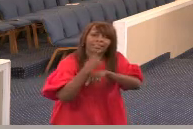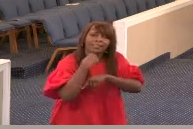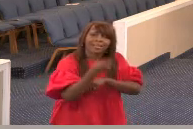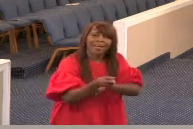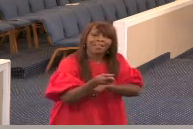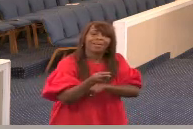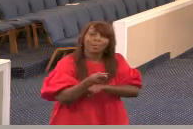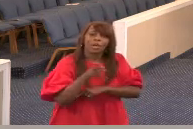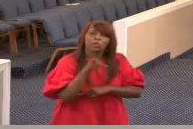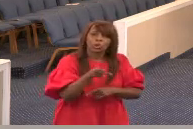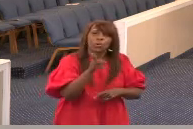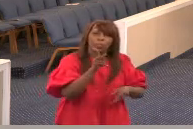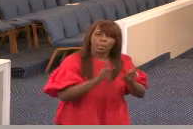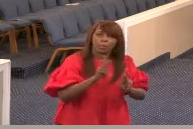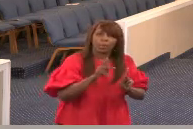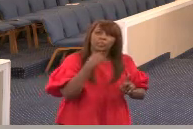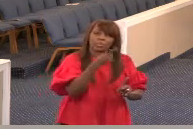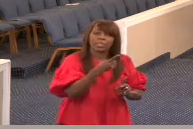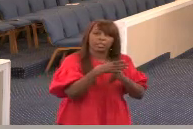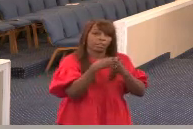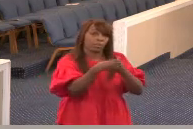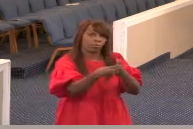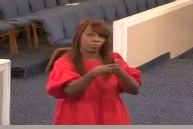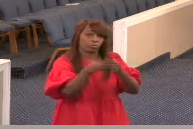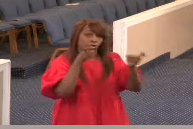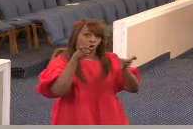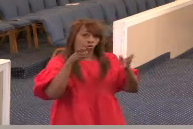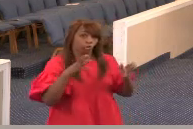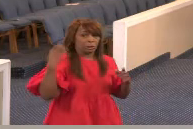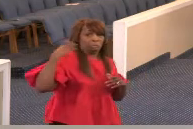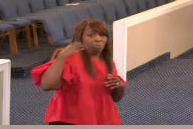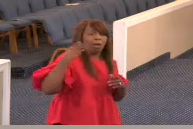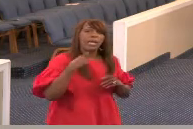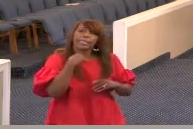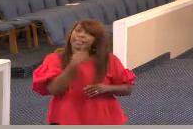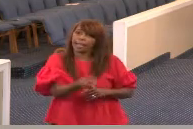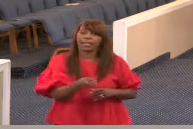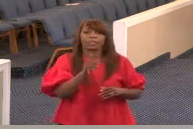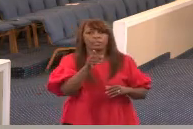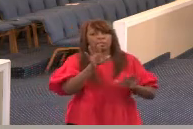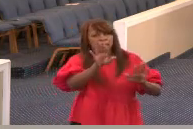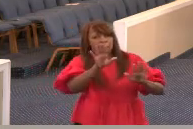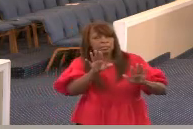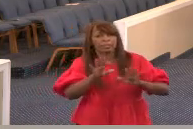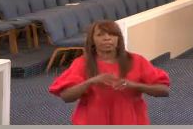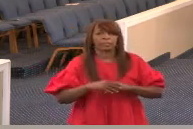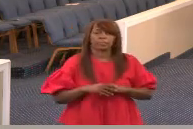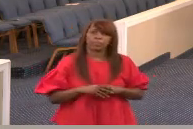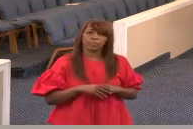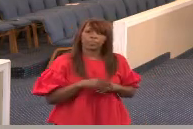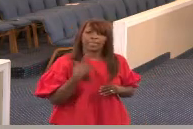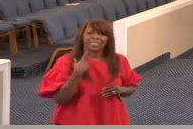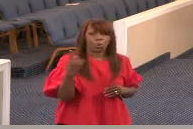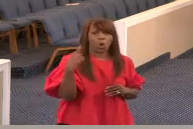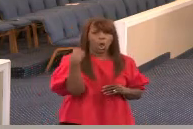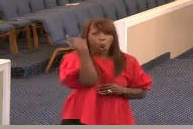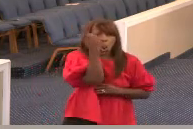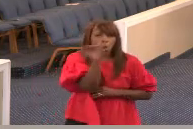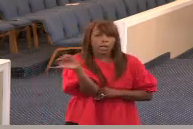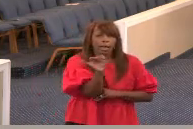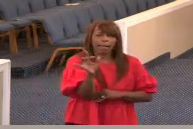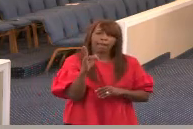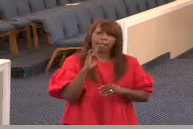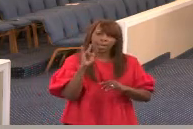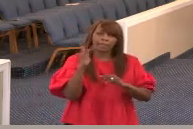for the perceived man in charge. It's in verse 10. And said unto them, sirs, I perceive that this